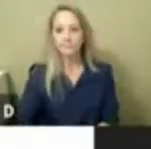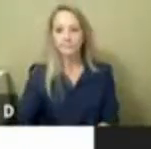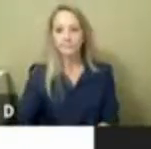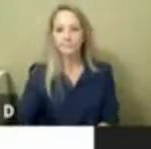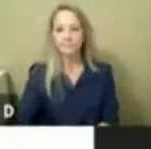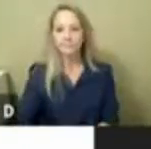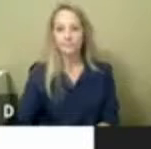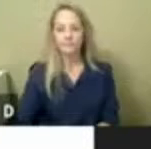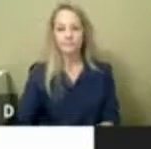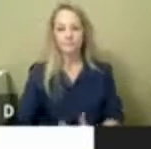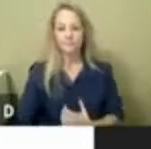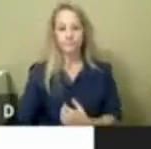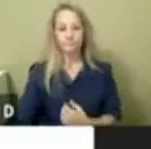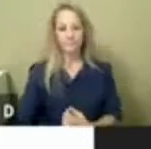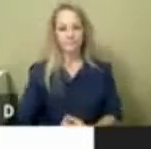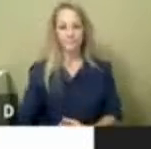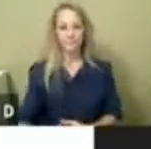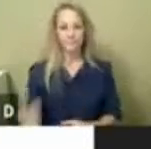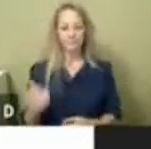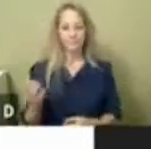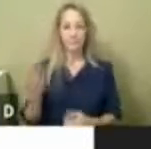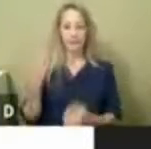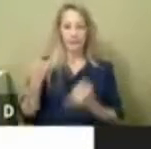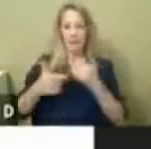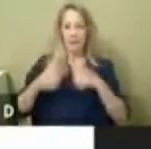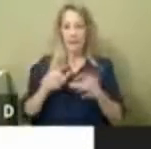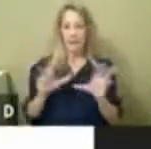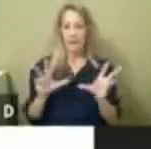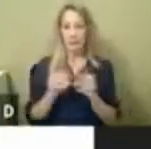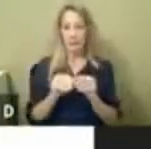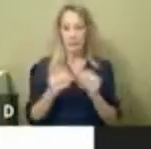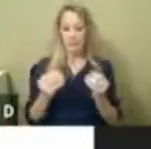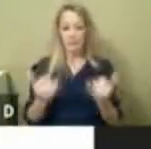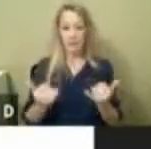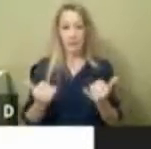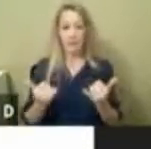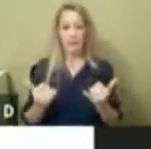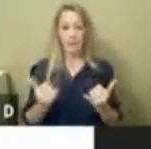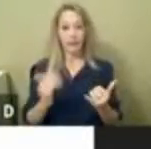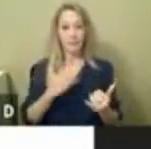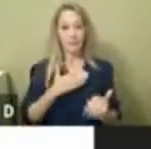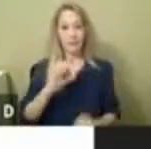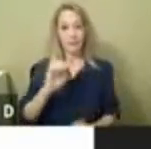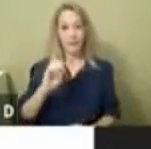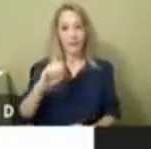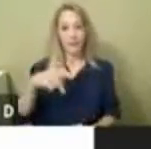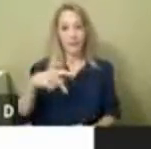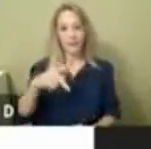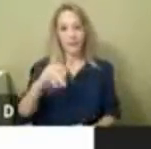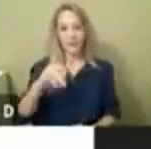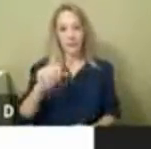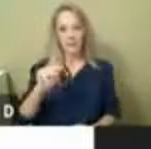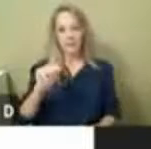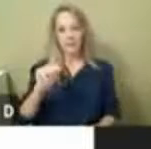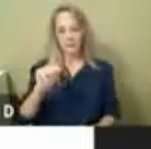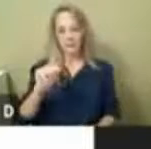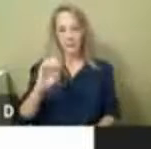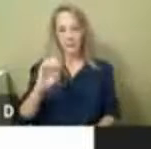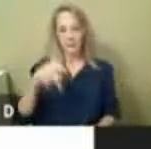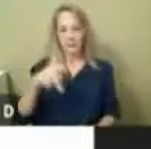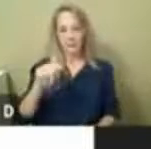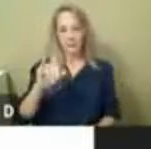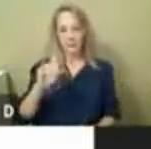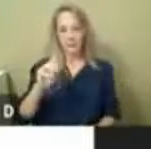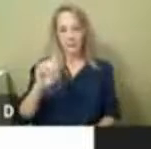So what happened between last meeting and this meeting is that my epidemiologist and the data analysis